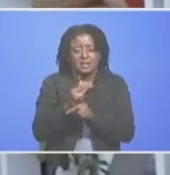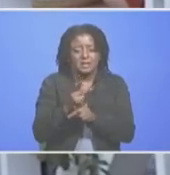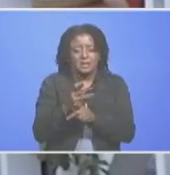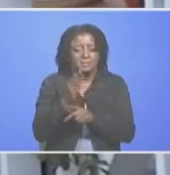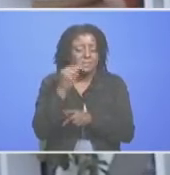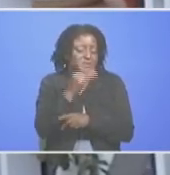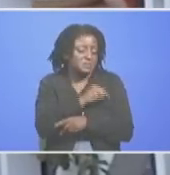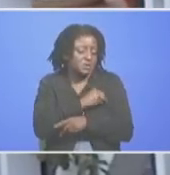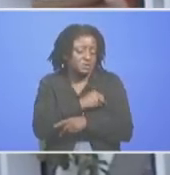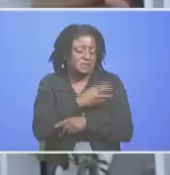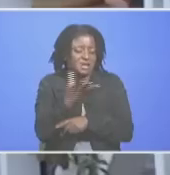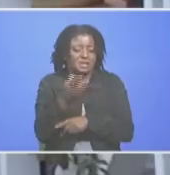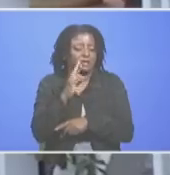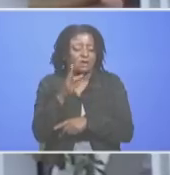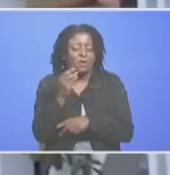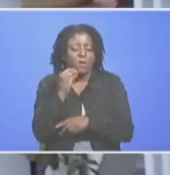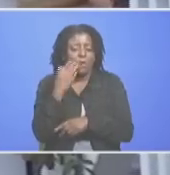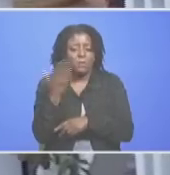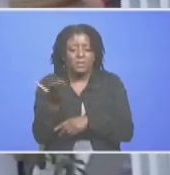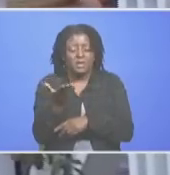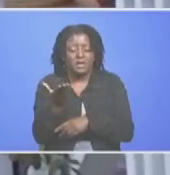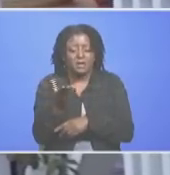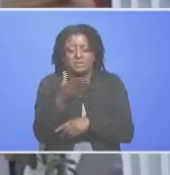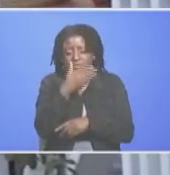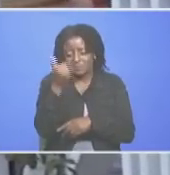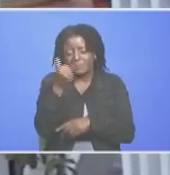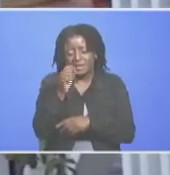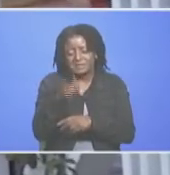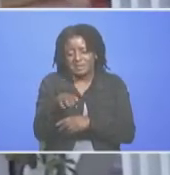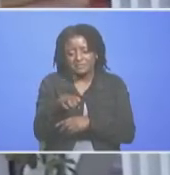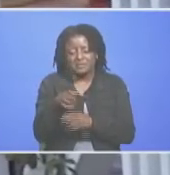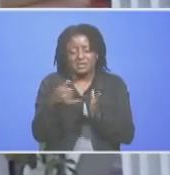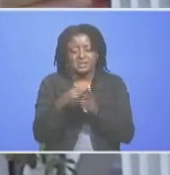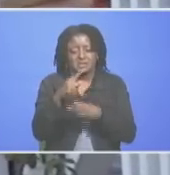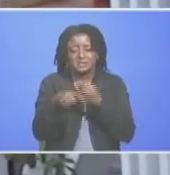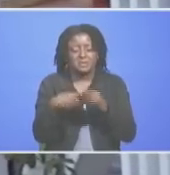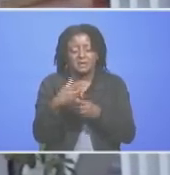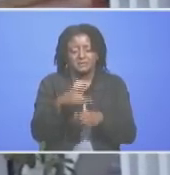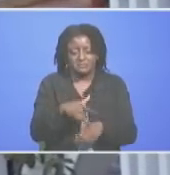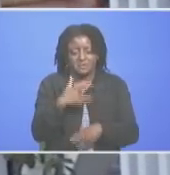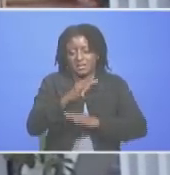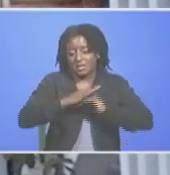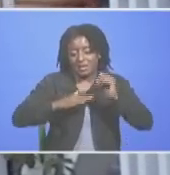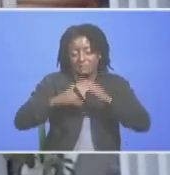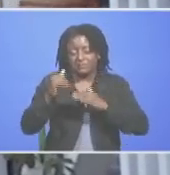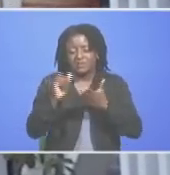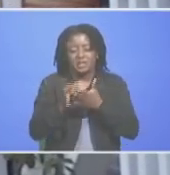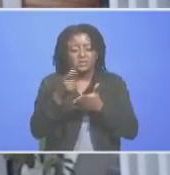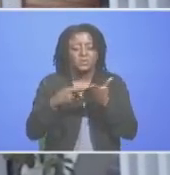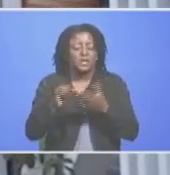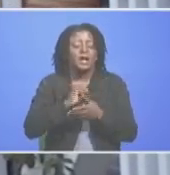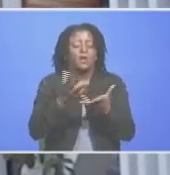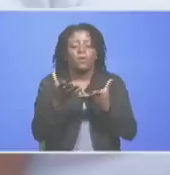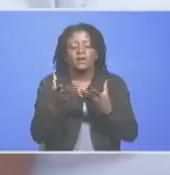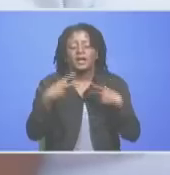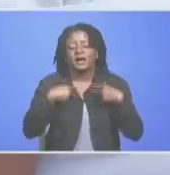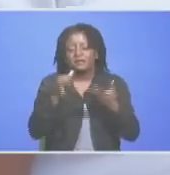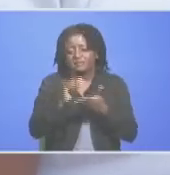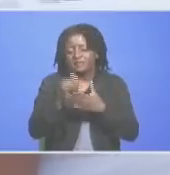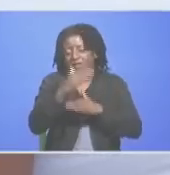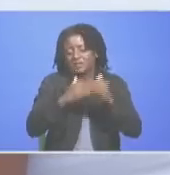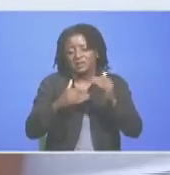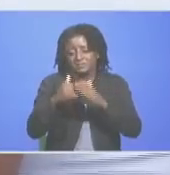ever. And it's just about feeling comfort, and that's what I wanted to have, that comfortability,